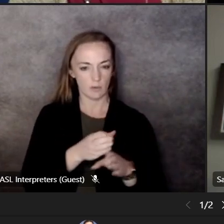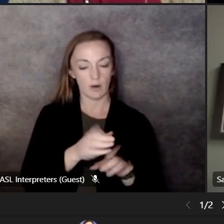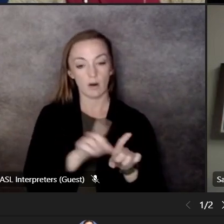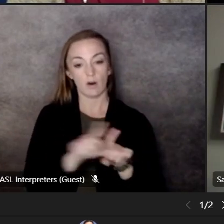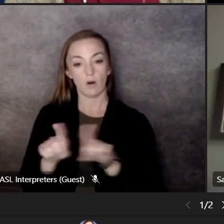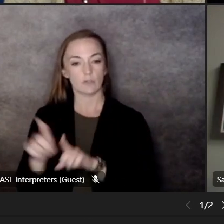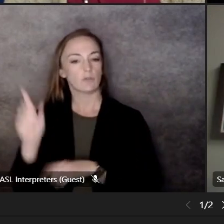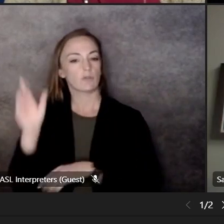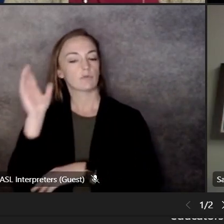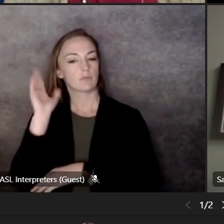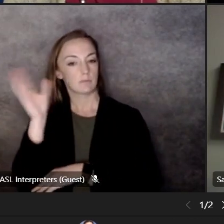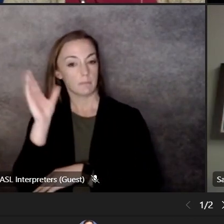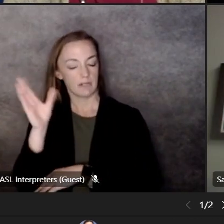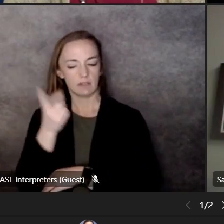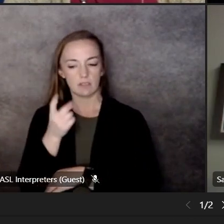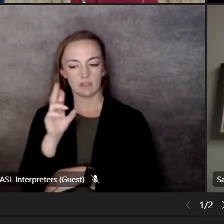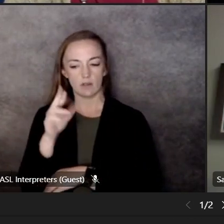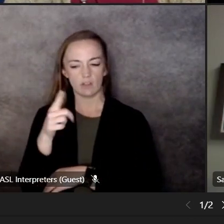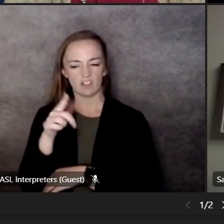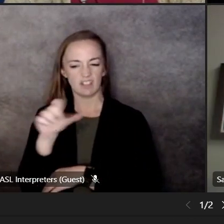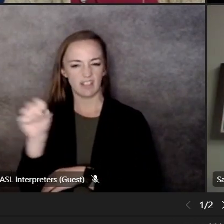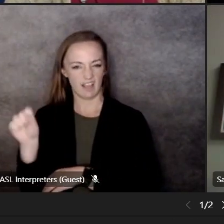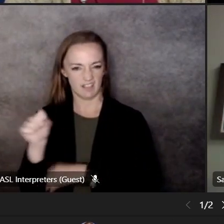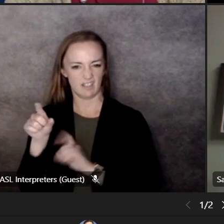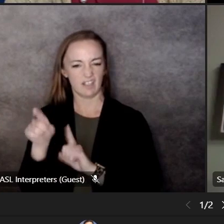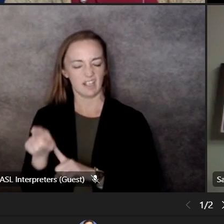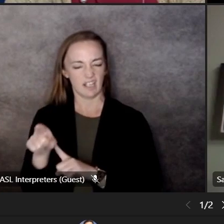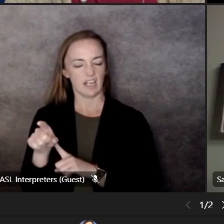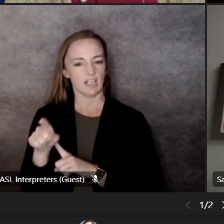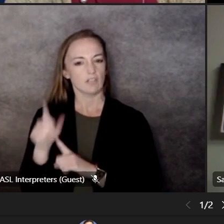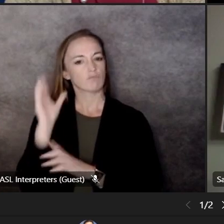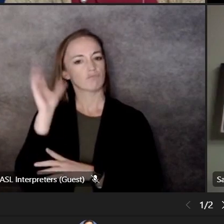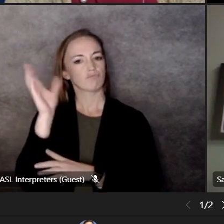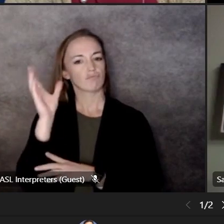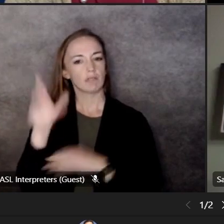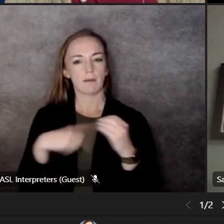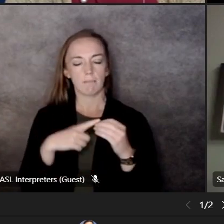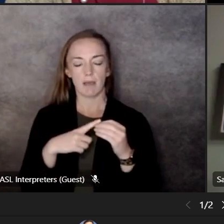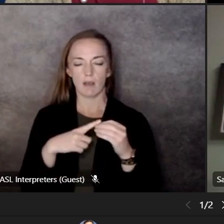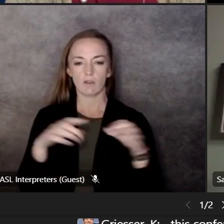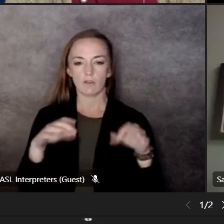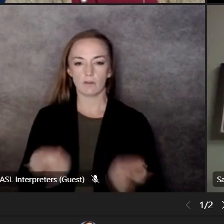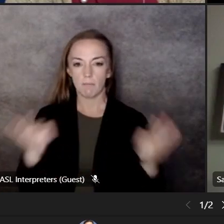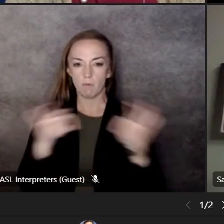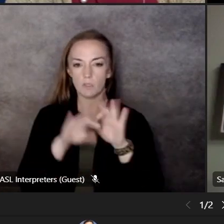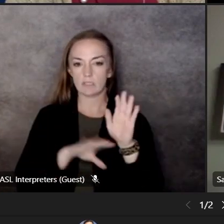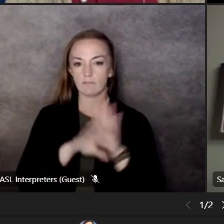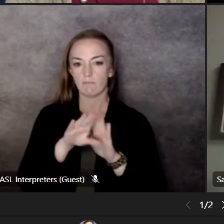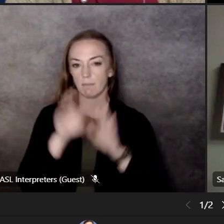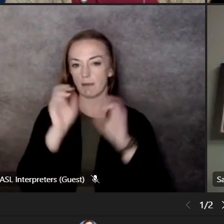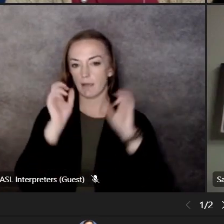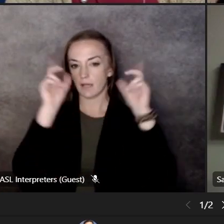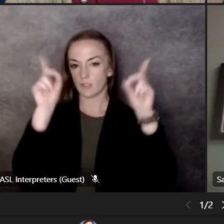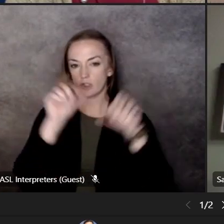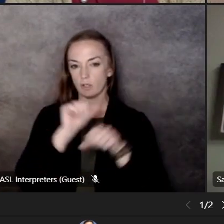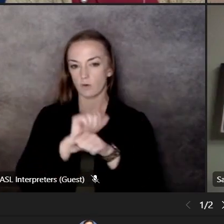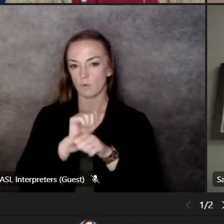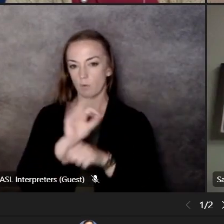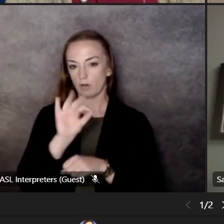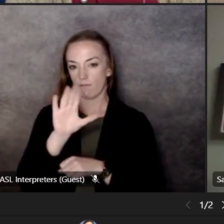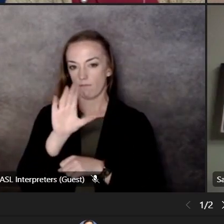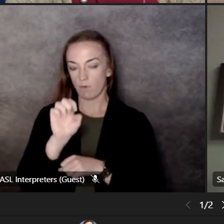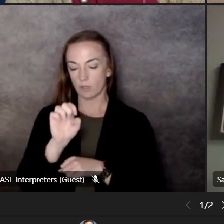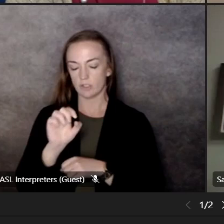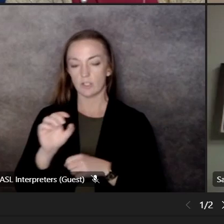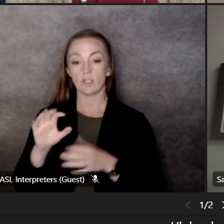conference is a must. He shared about the importance of the development of our education workforce, the United We Learn campaign, and the